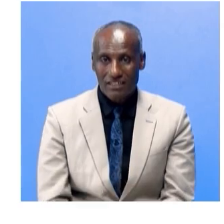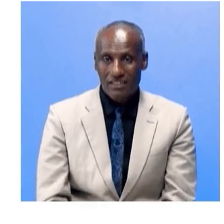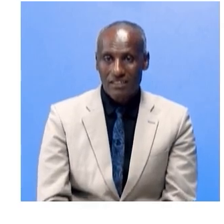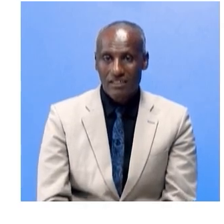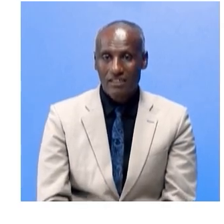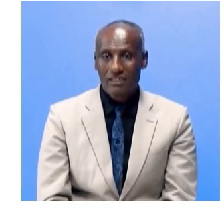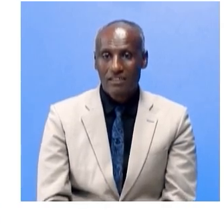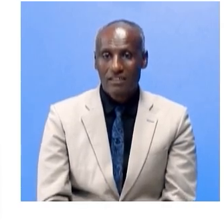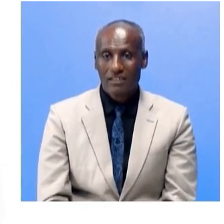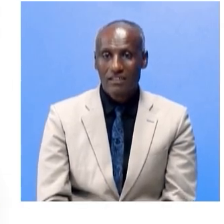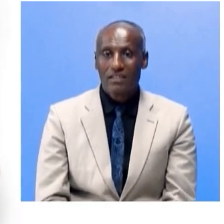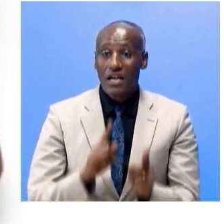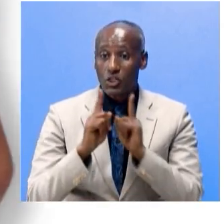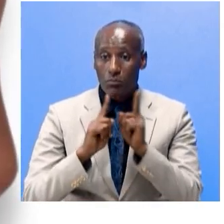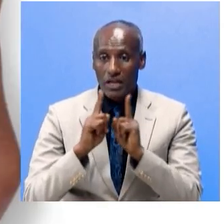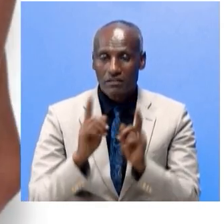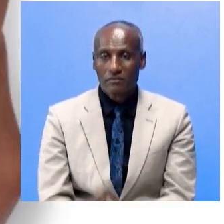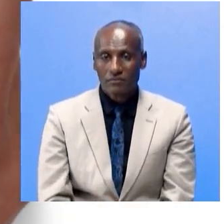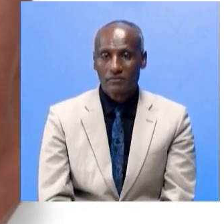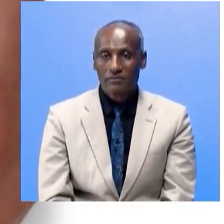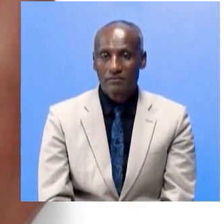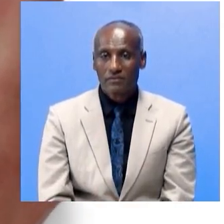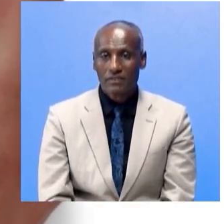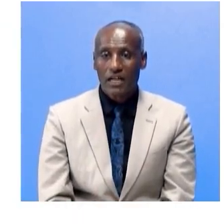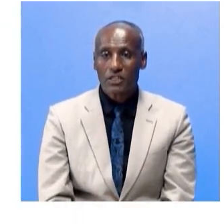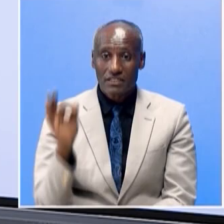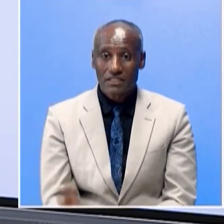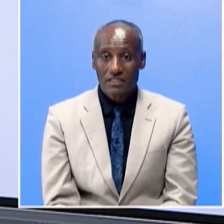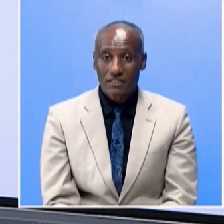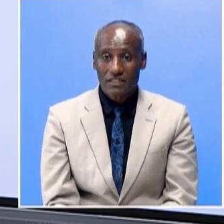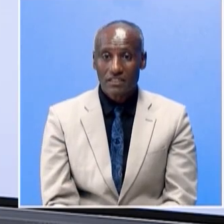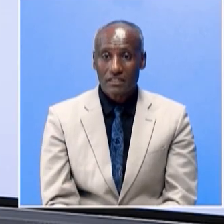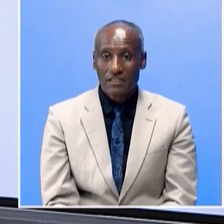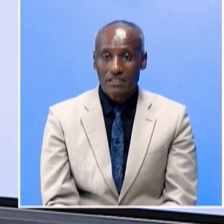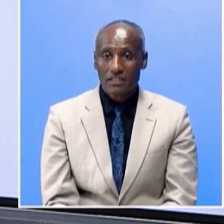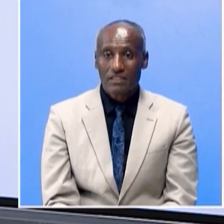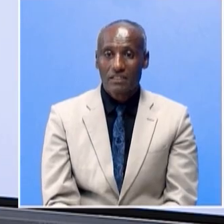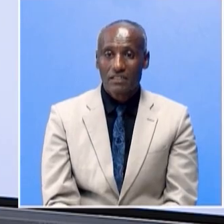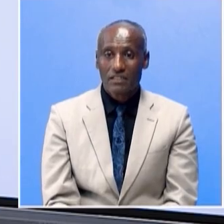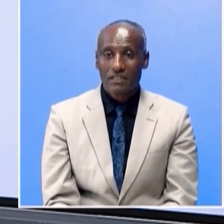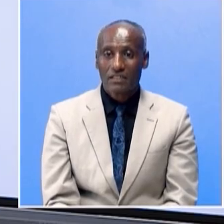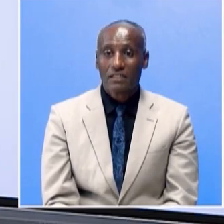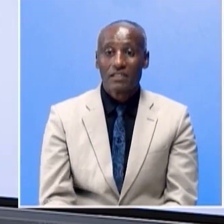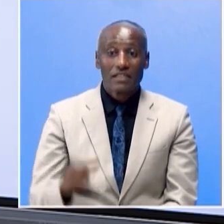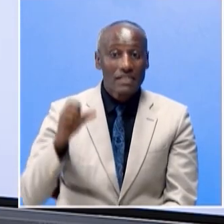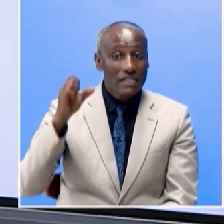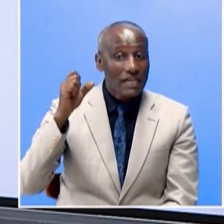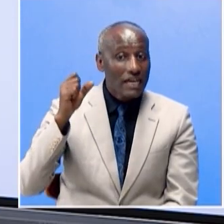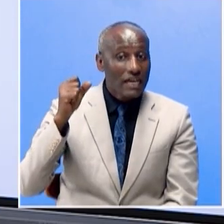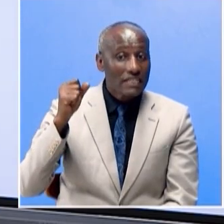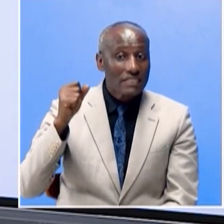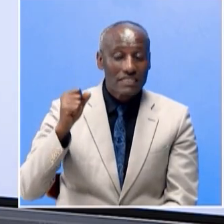can speak French. We cannot just say this one because speaks